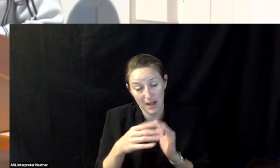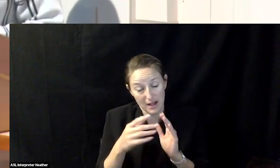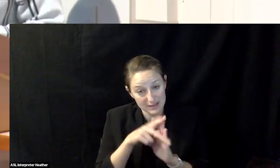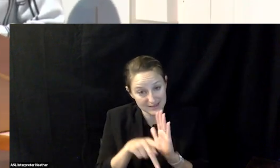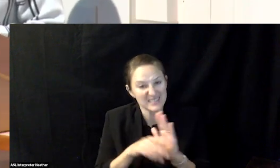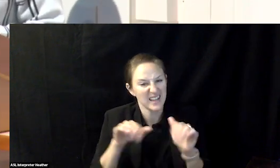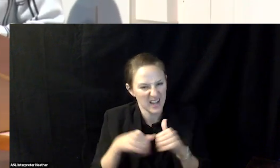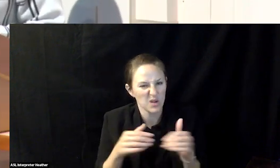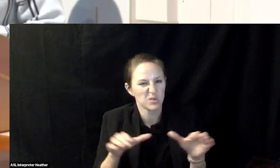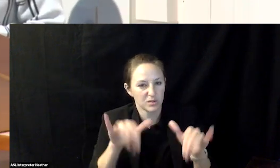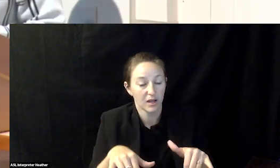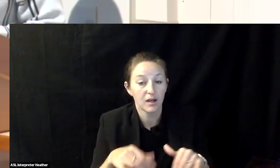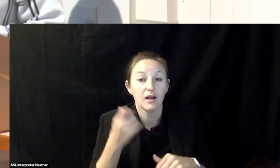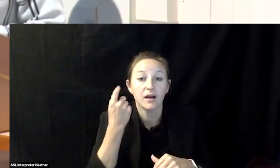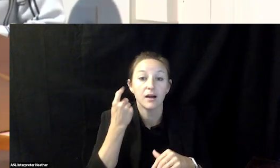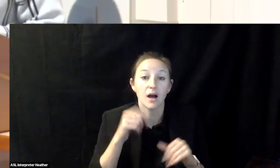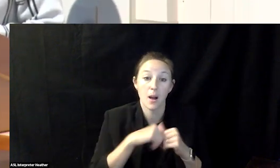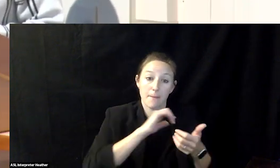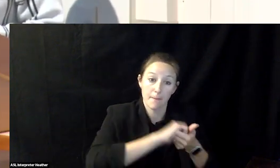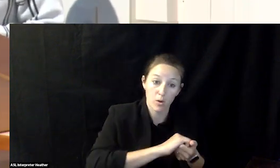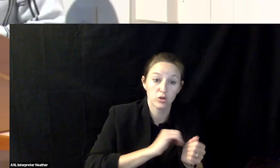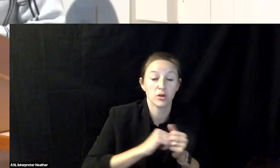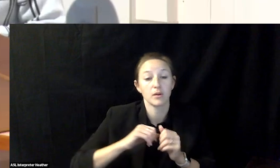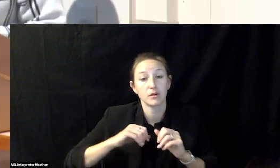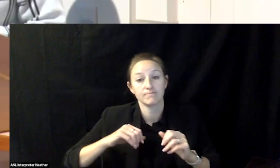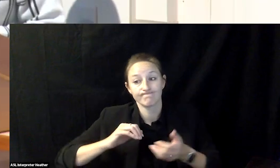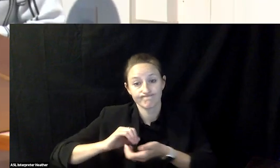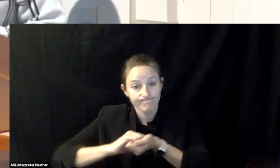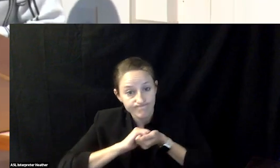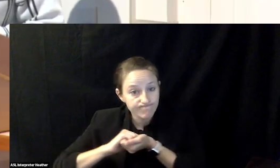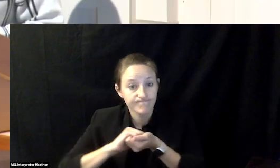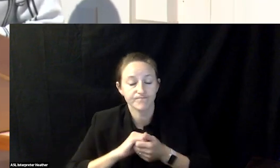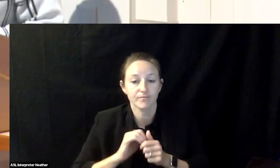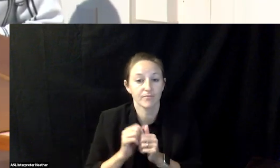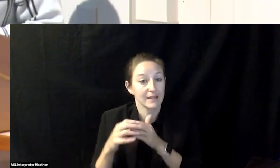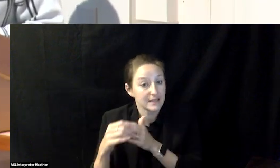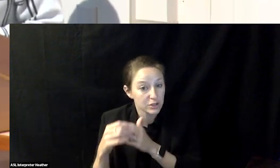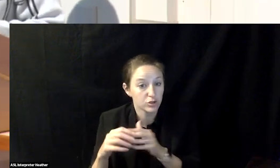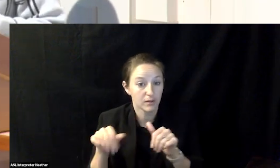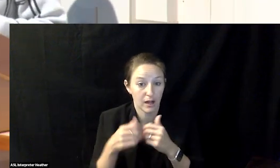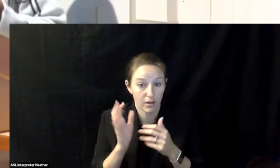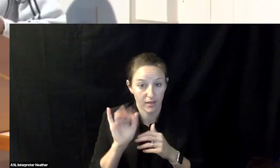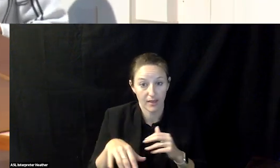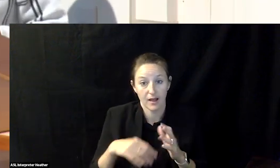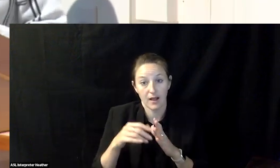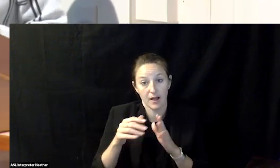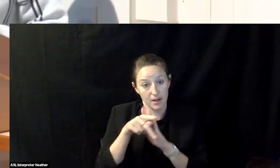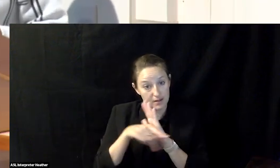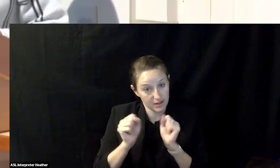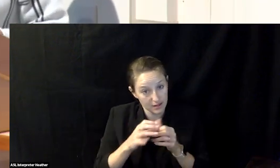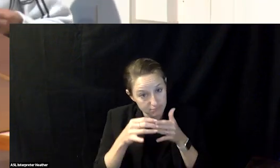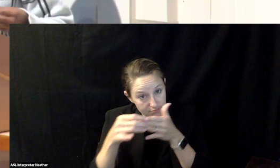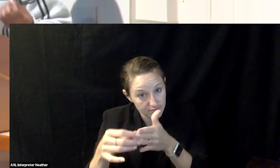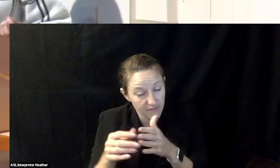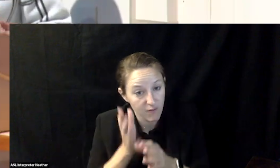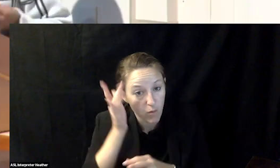And so the partnerships and collaborations, the leadership that was at place for that policy to move forward is something that we can hold up and